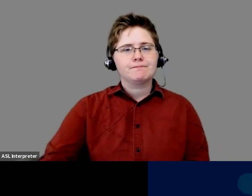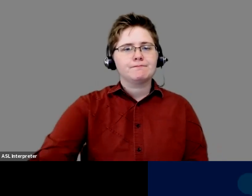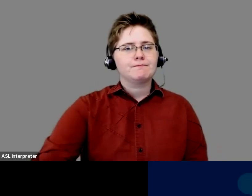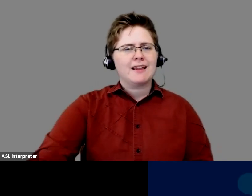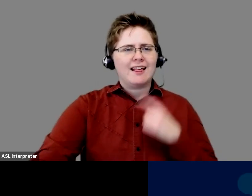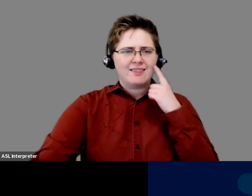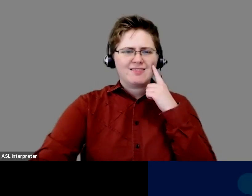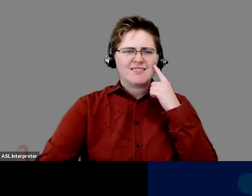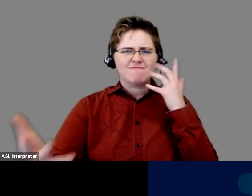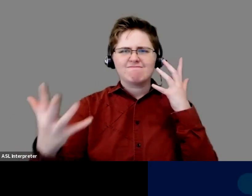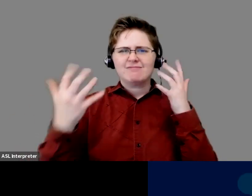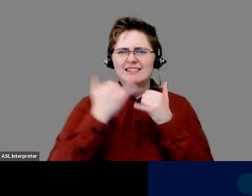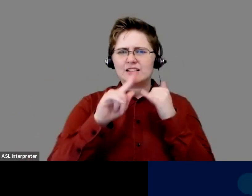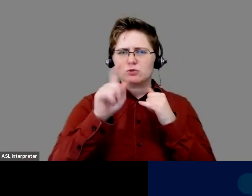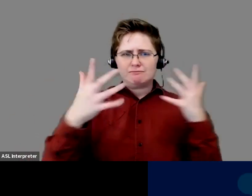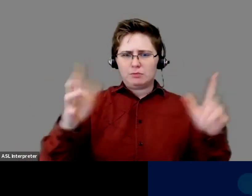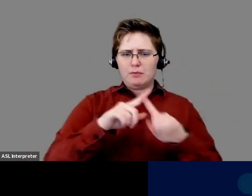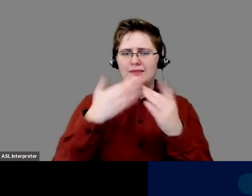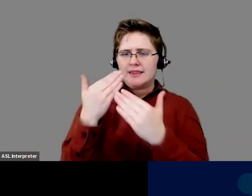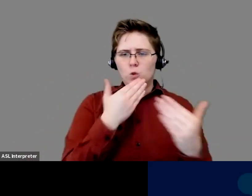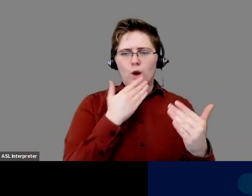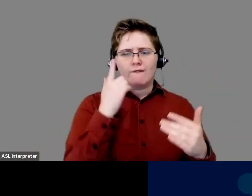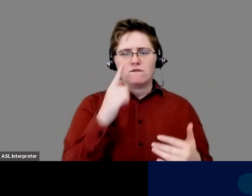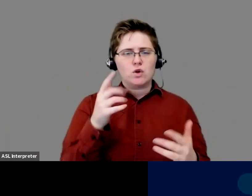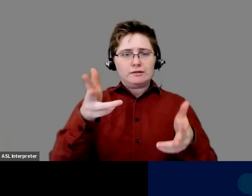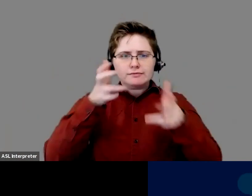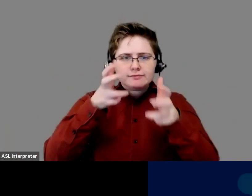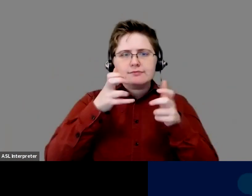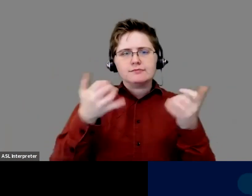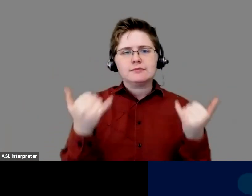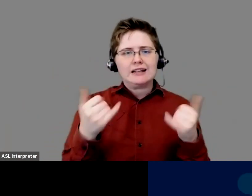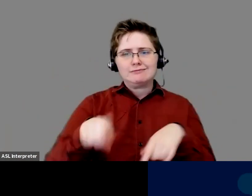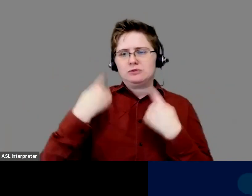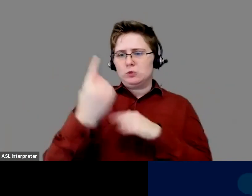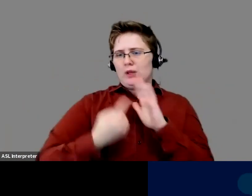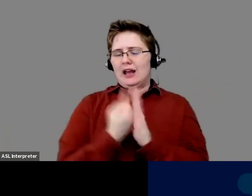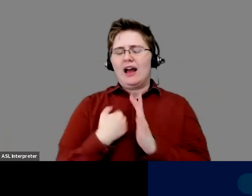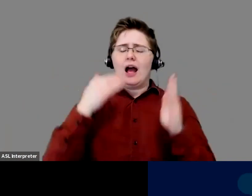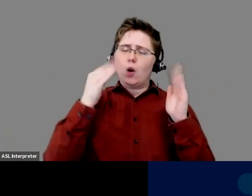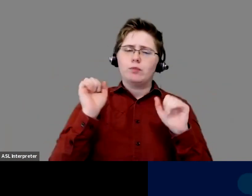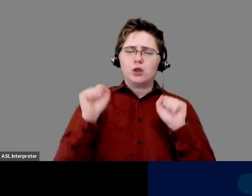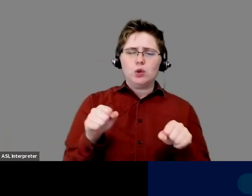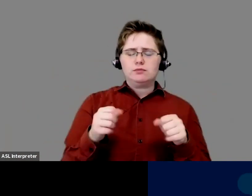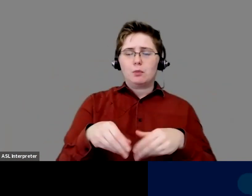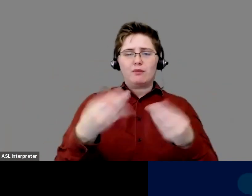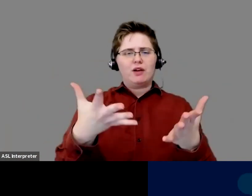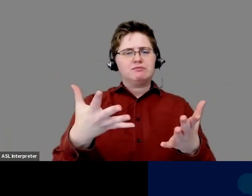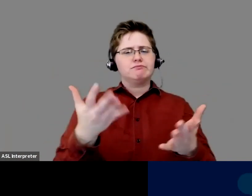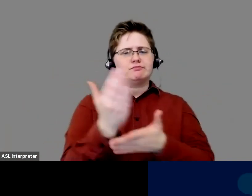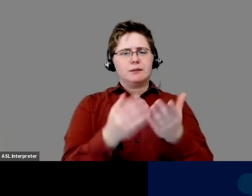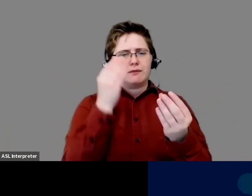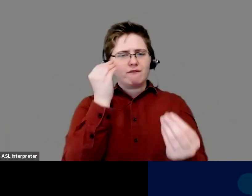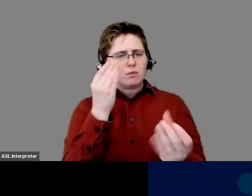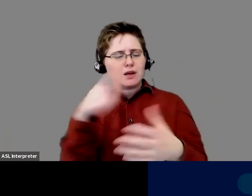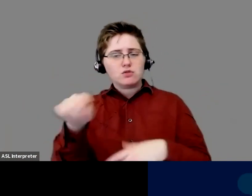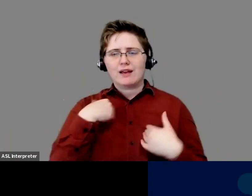I think that's going to be our last question, but thank you all for listening to me for the last hour. I hope I was able to provide you all some information you